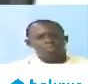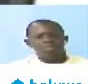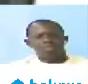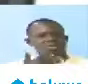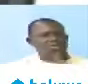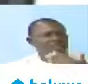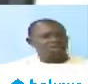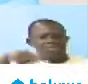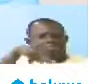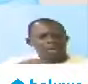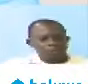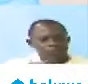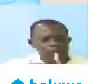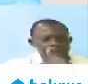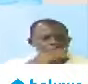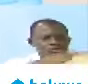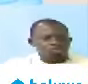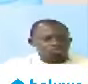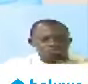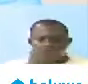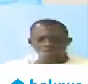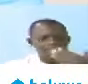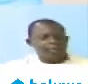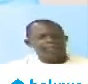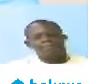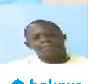I've never stepped in a school.